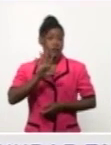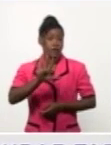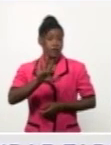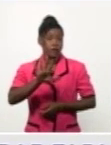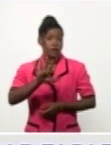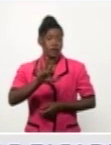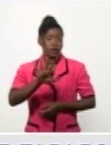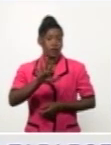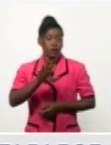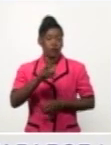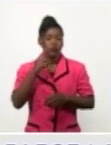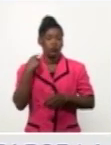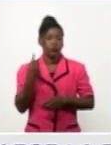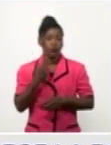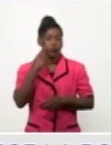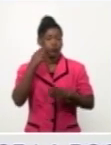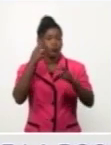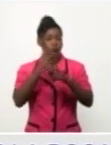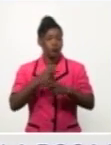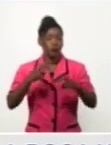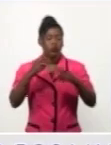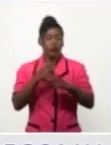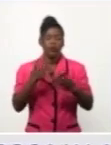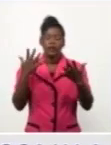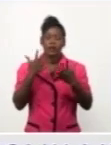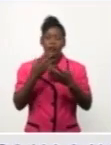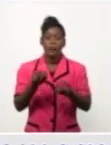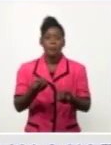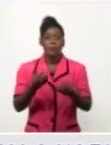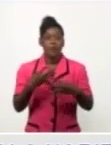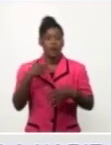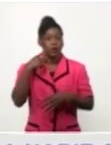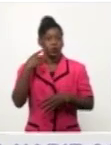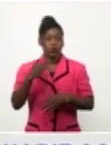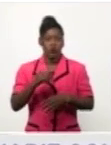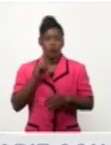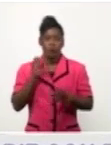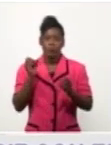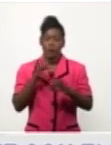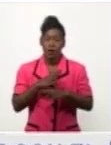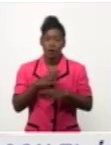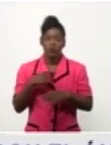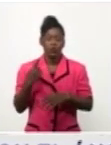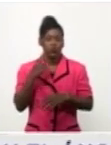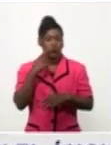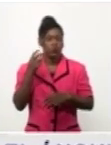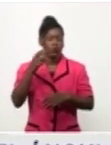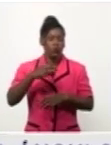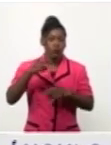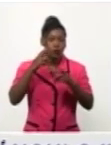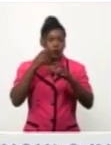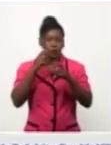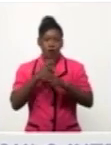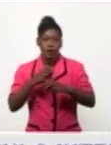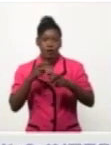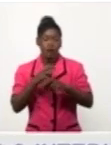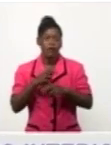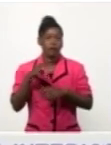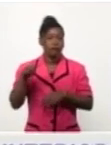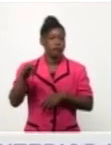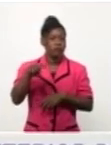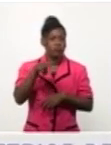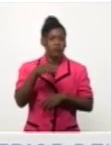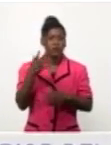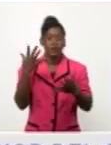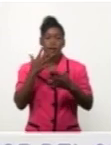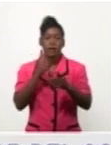1,983 people. Yesterday, in 5 of the cases, the source of infection had not yet been determined, and we continue